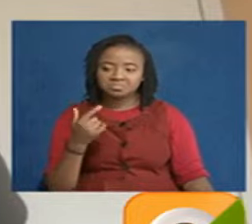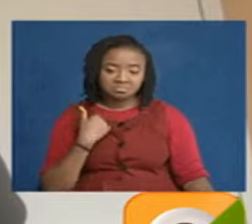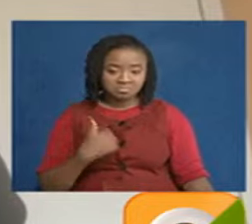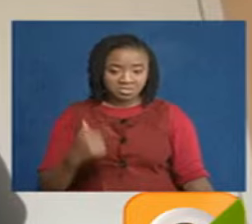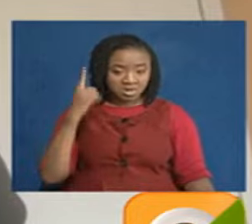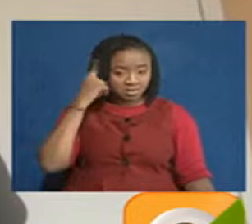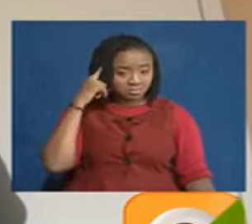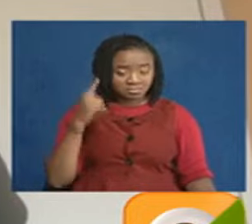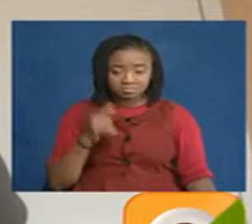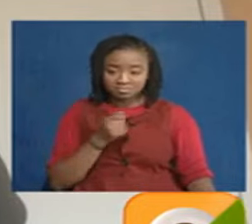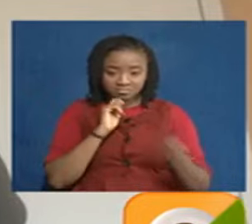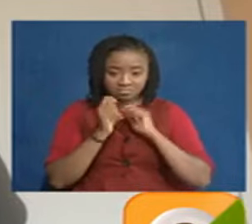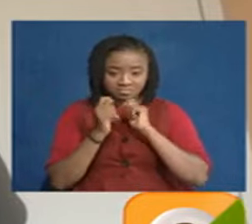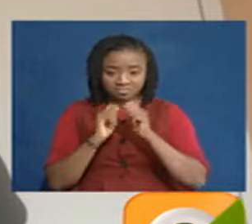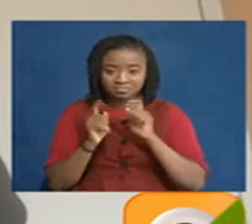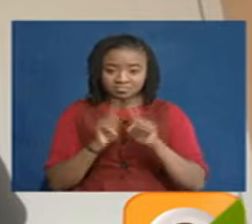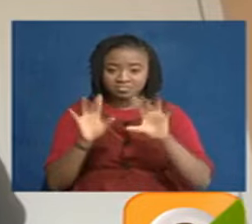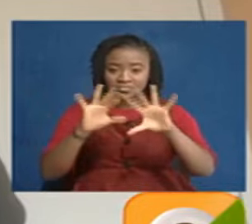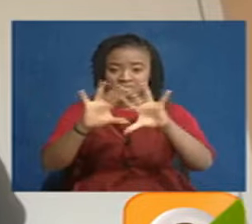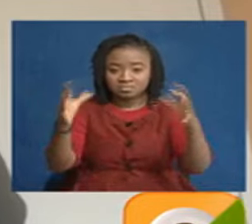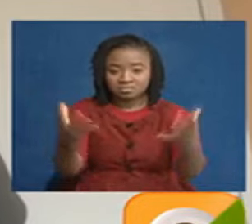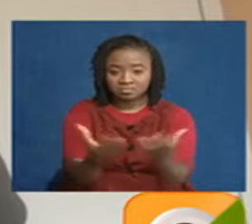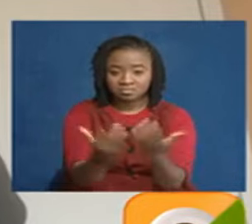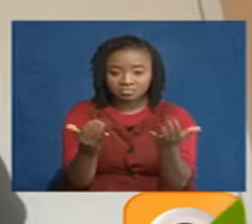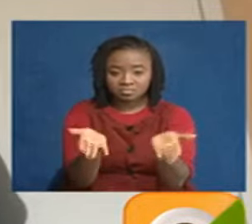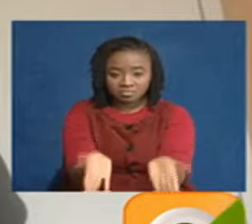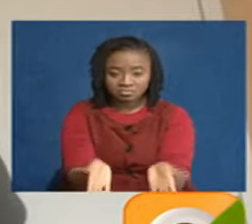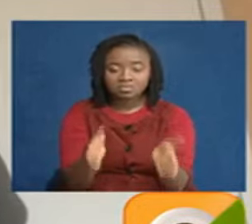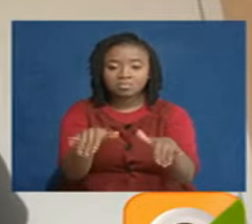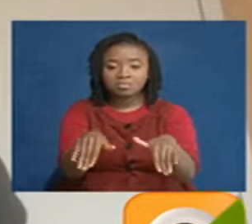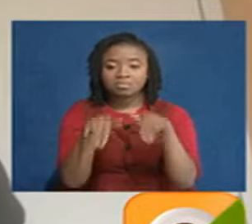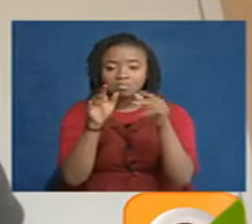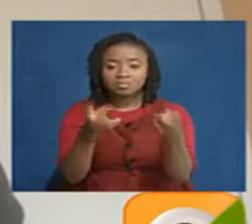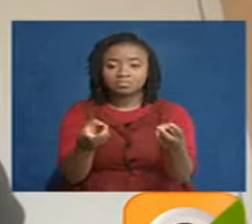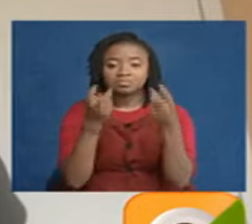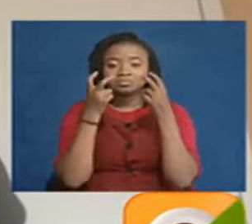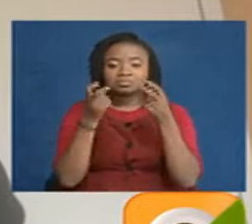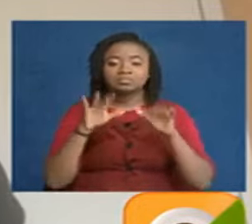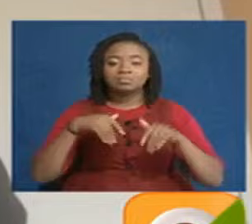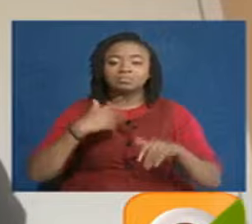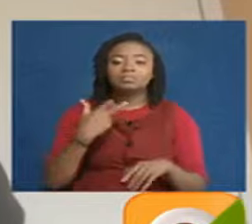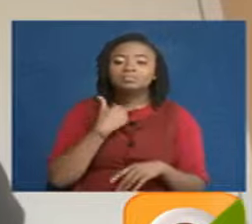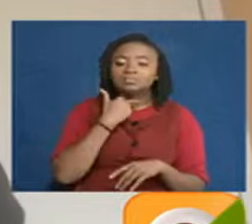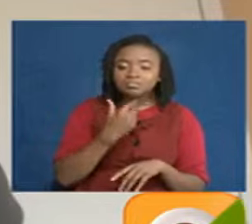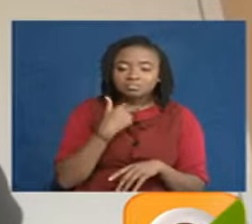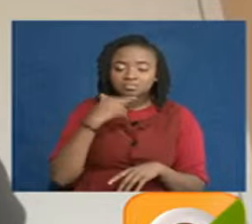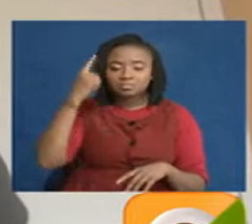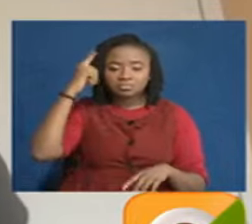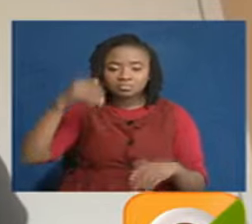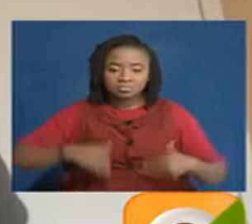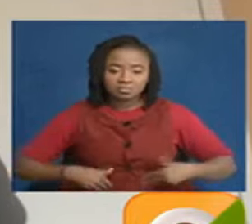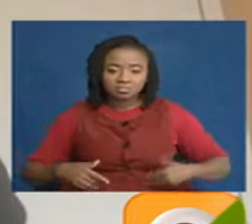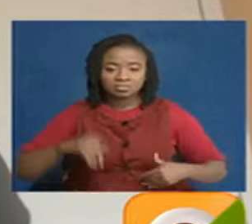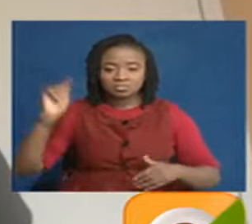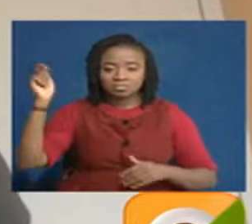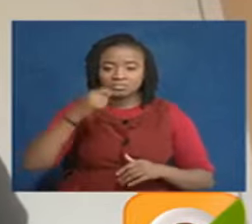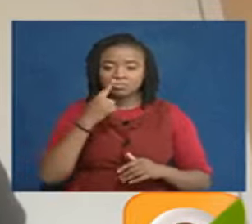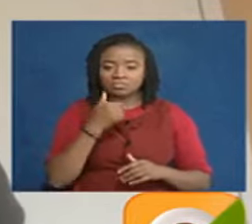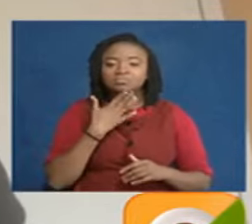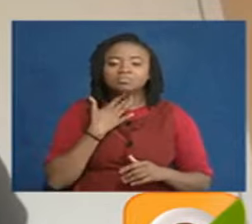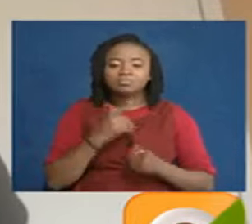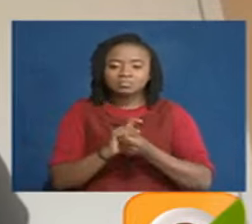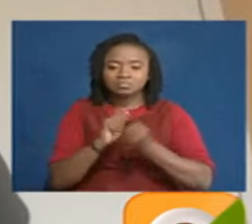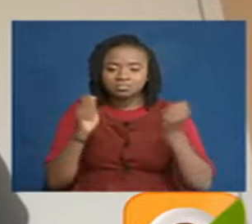an interview, I think the world will be waiting to see how the voice and desires of young Kenyans for transformed